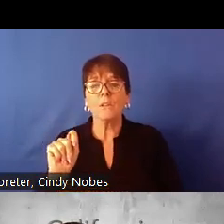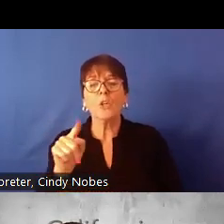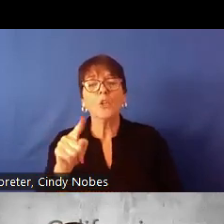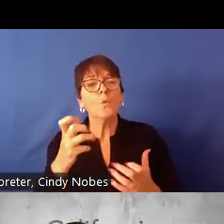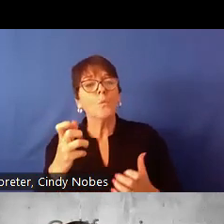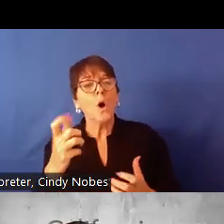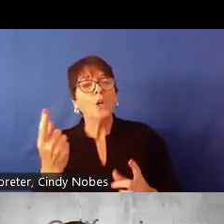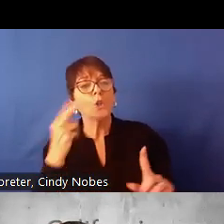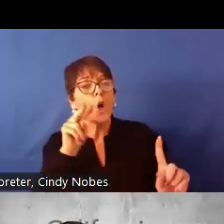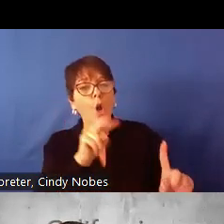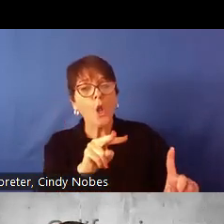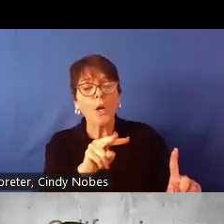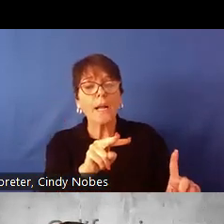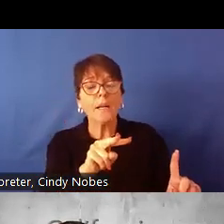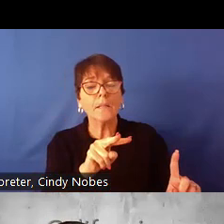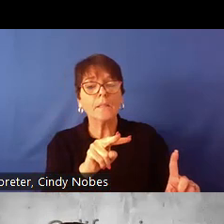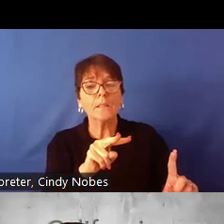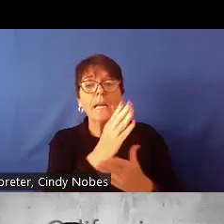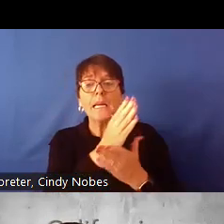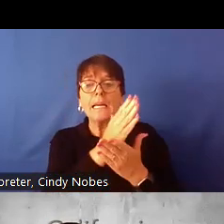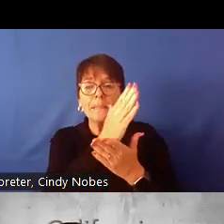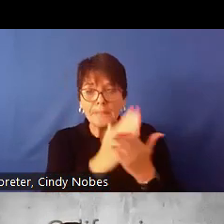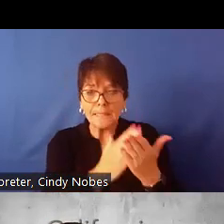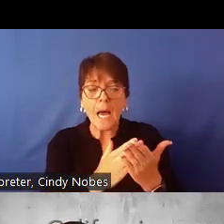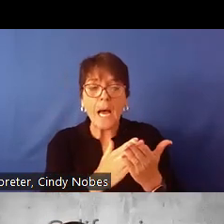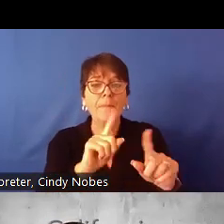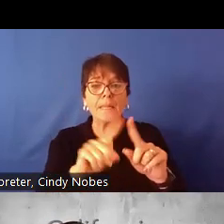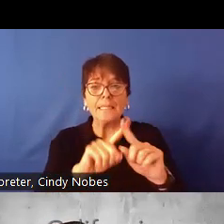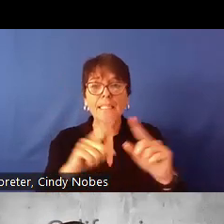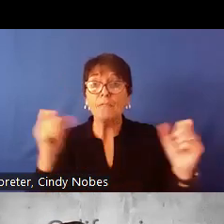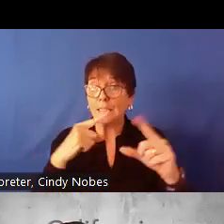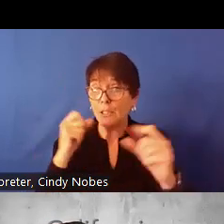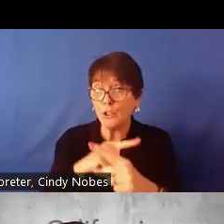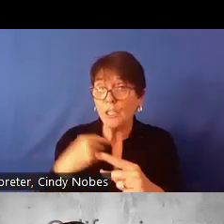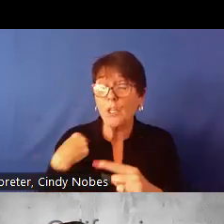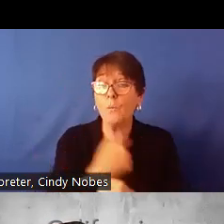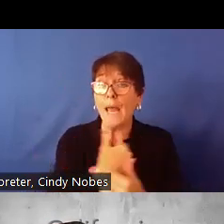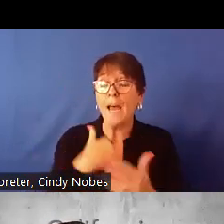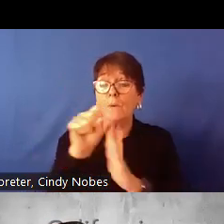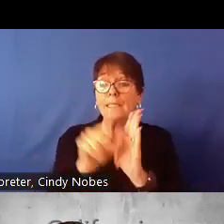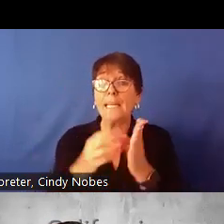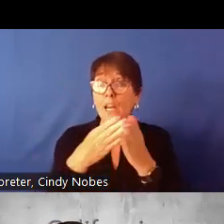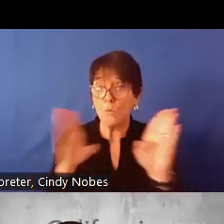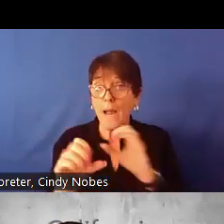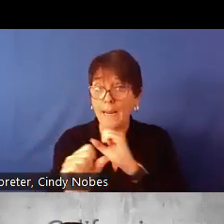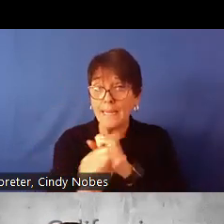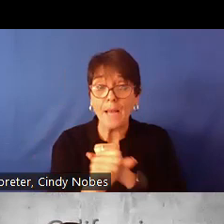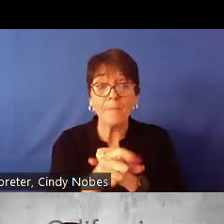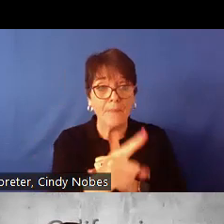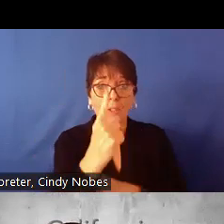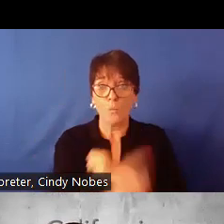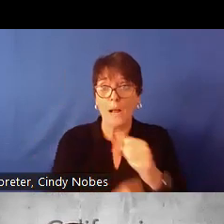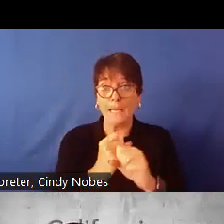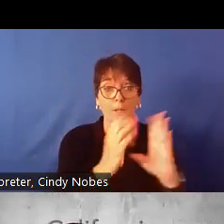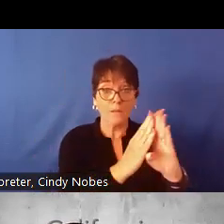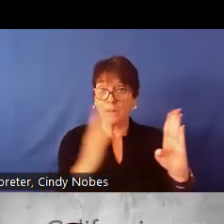of piggyback off of some of the synergy that we've got going on with our statewide campaign, here's the year laid out in terms of